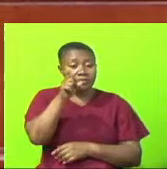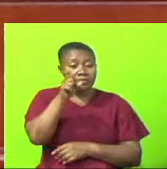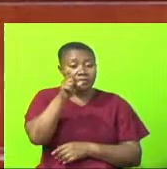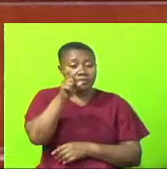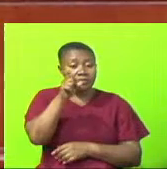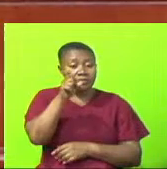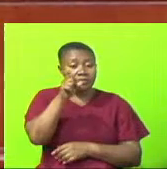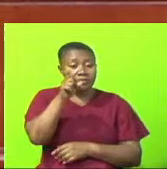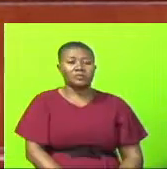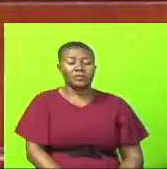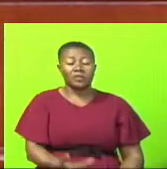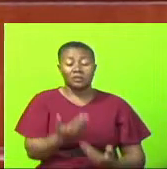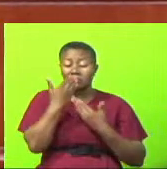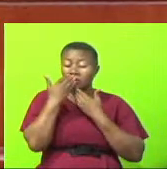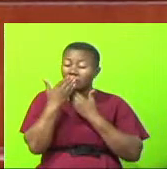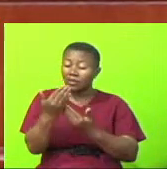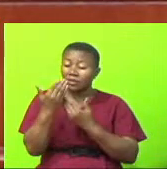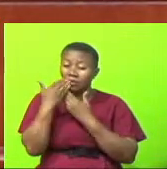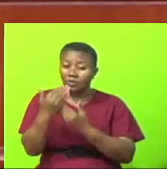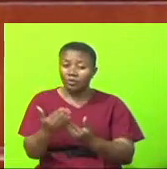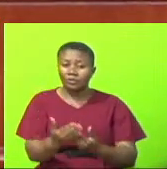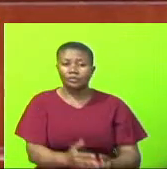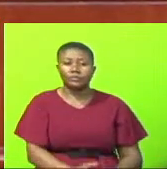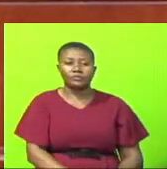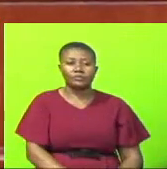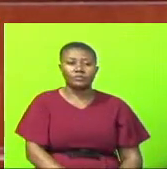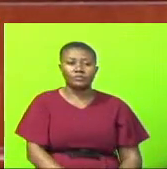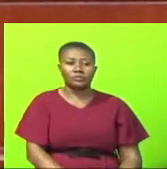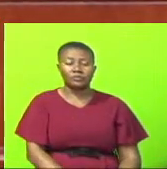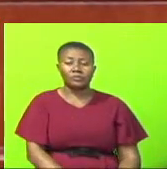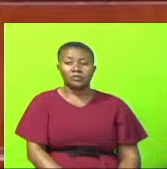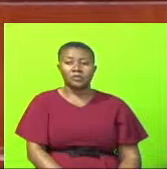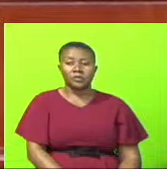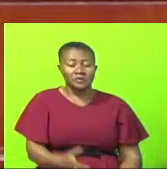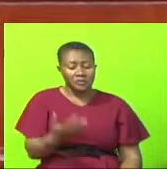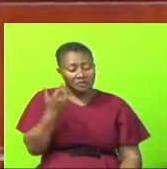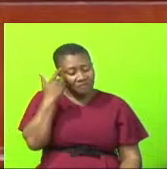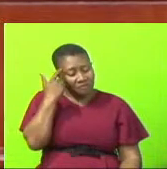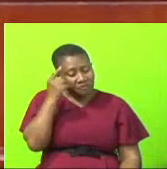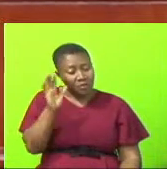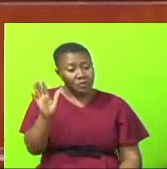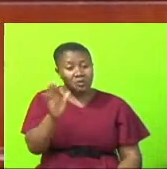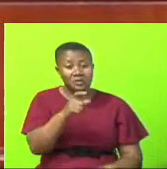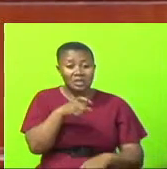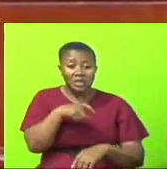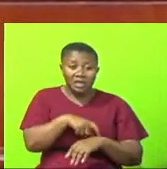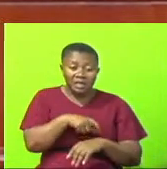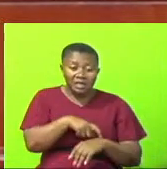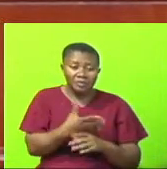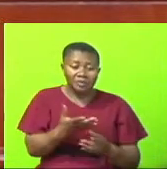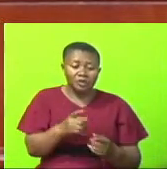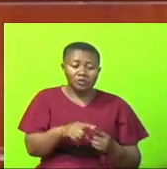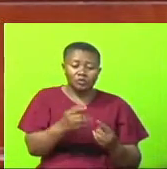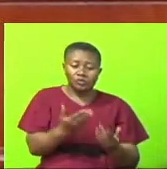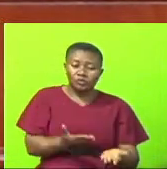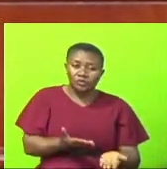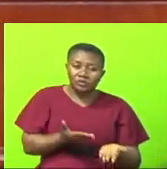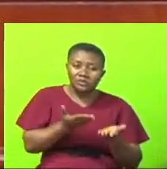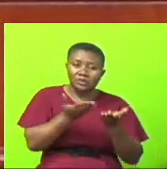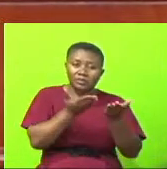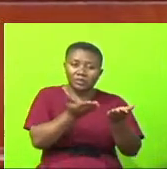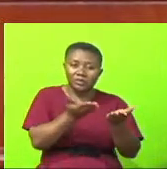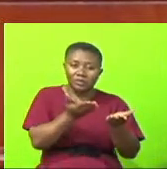So I thank you all for taking your time to submit to us